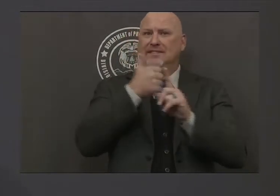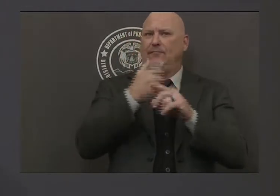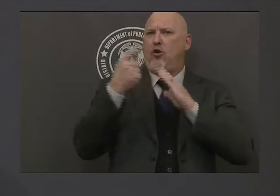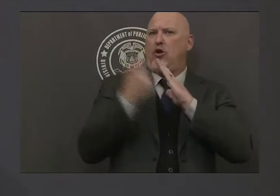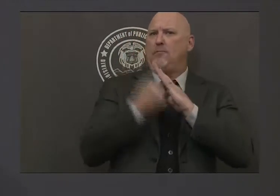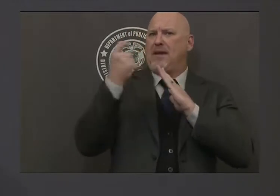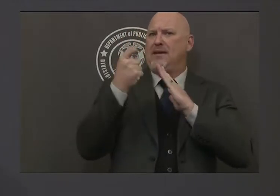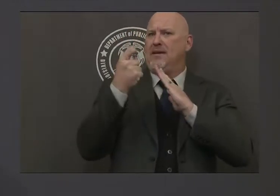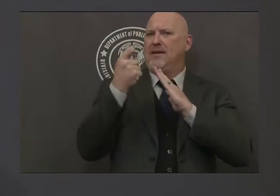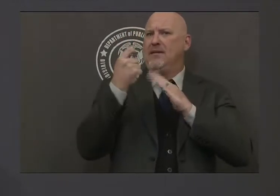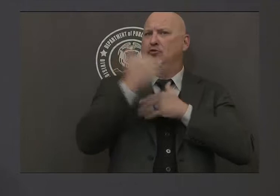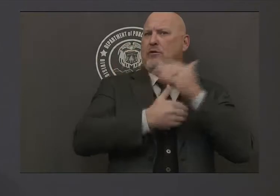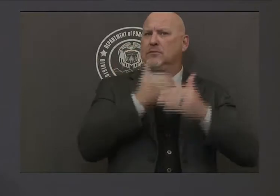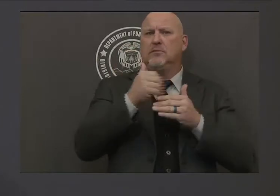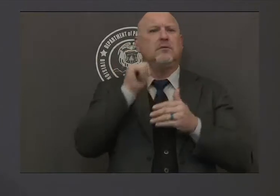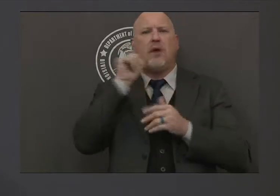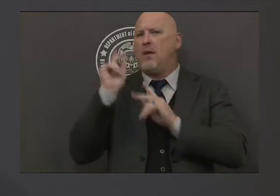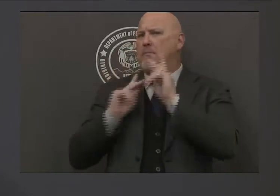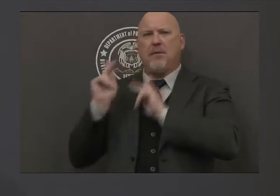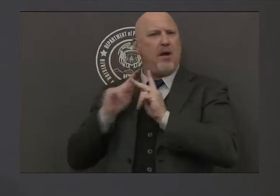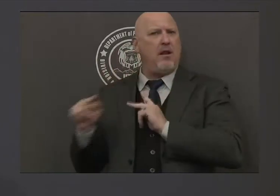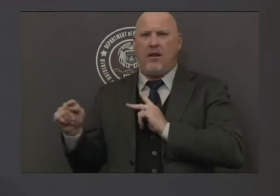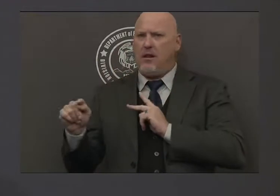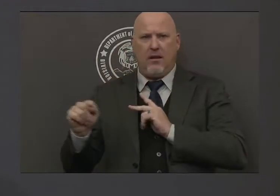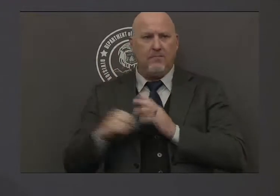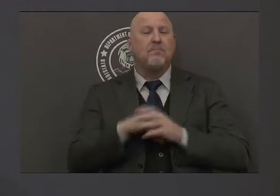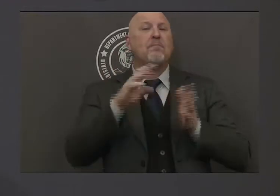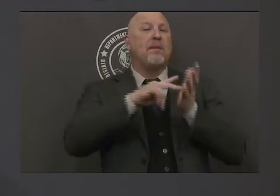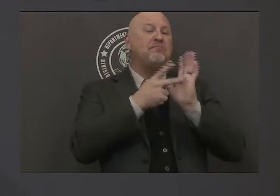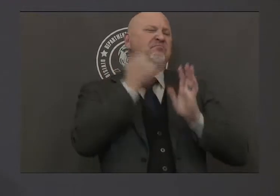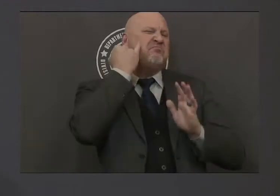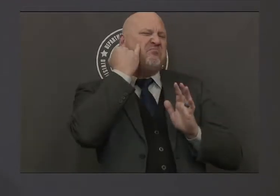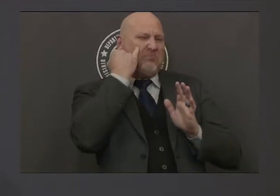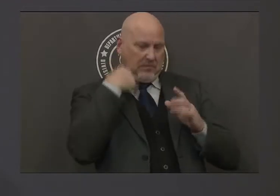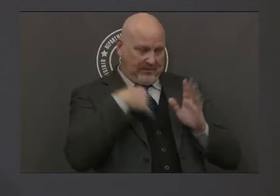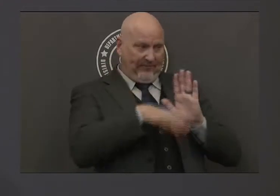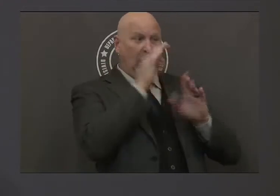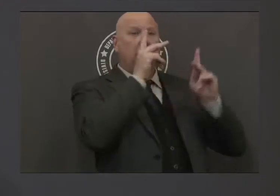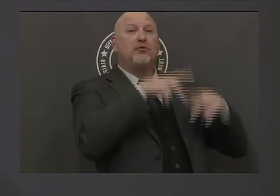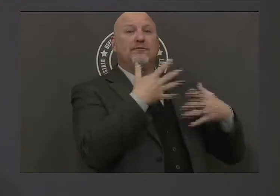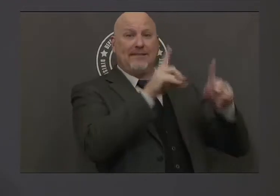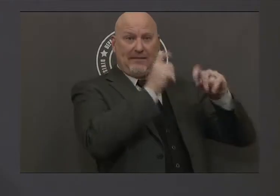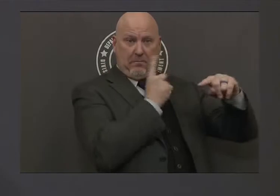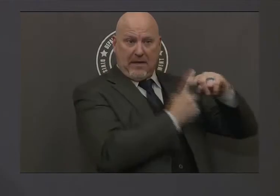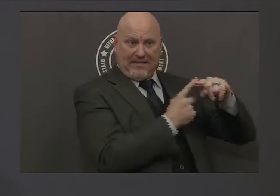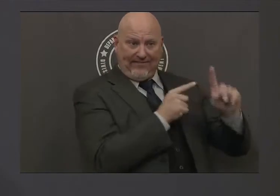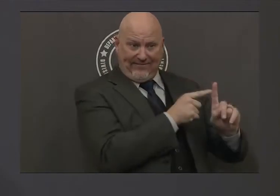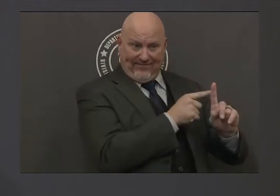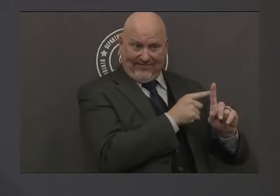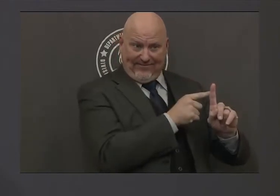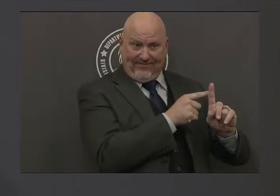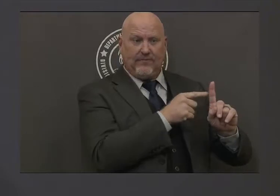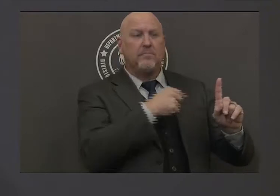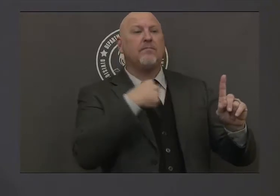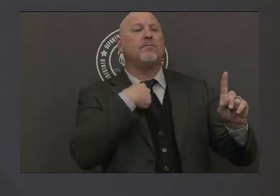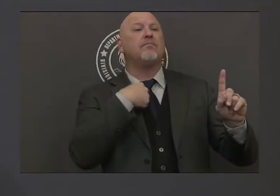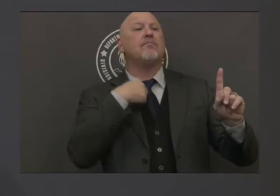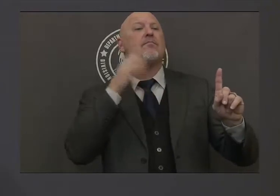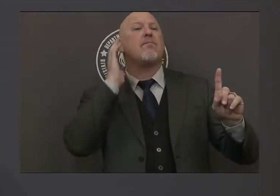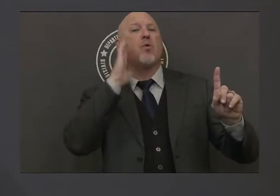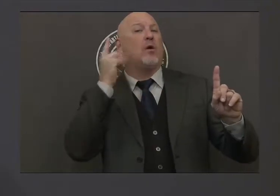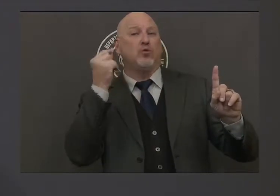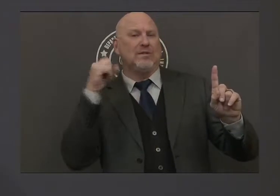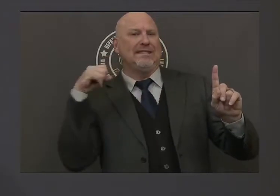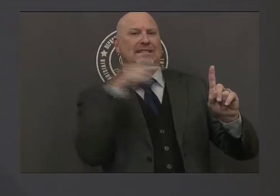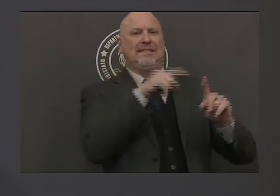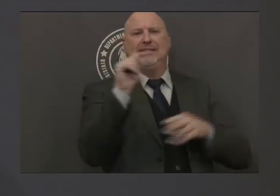public health contact tracers. And this will be noted in the text. The text will include a link to a secure form where the person who